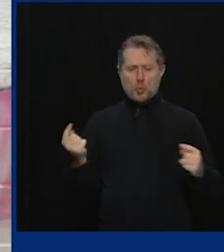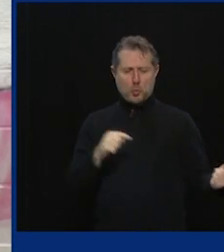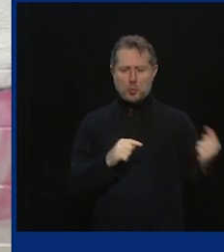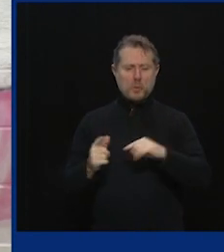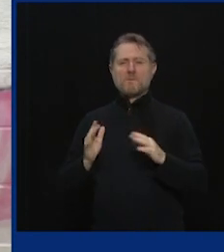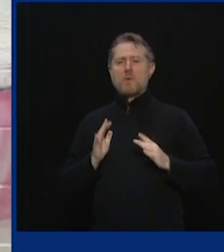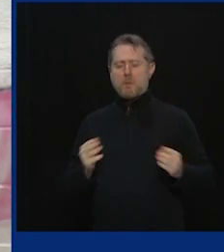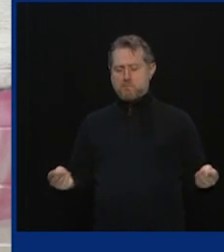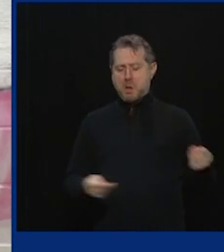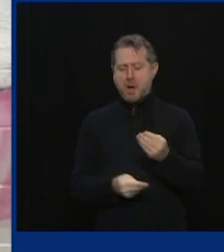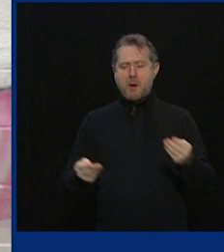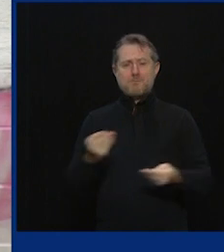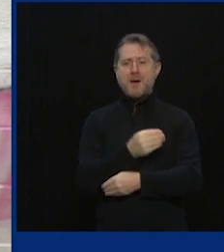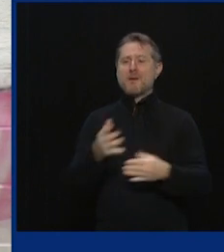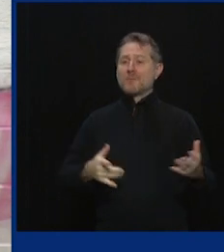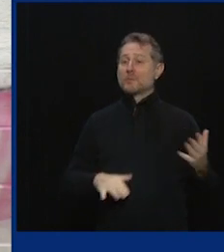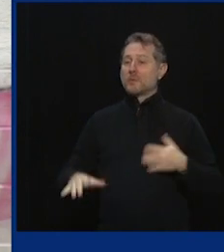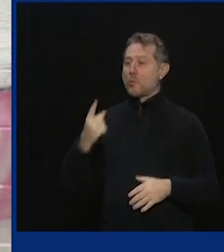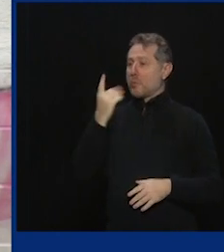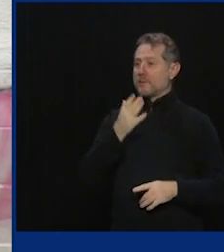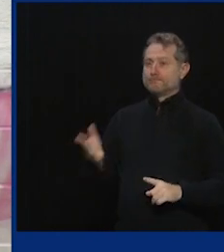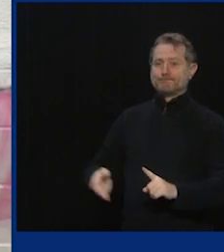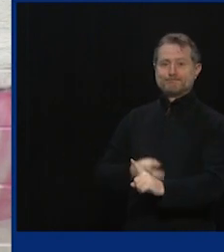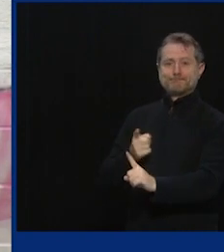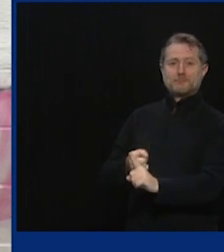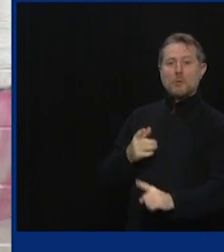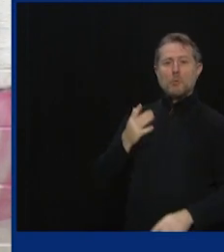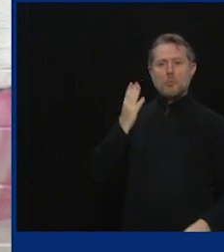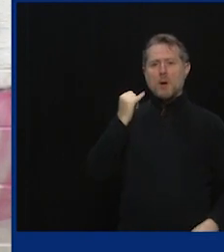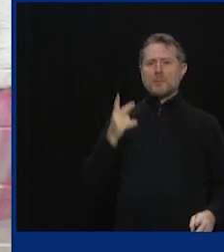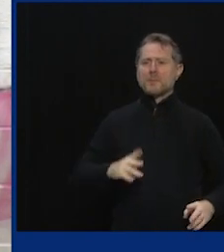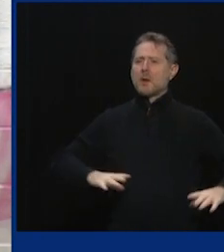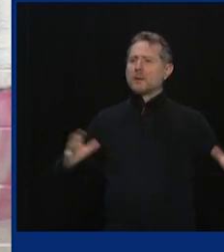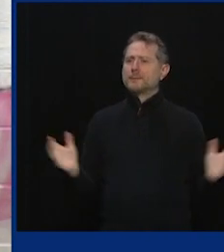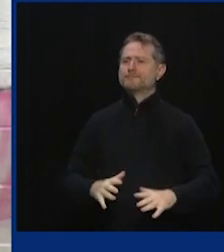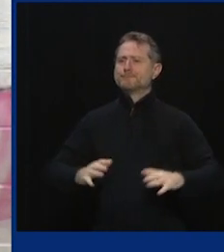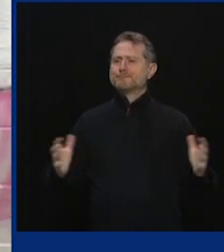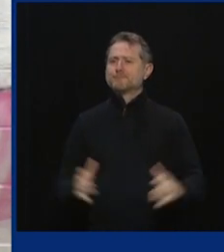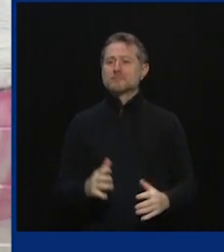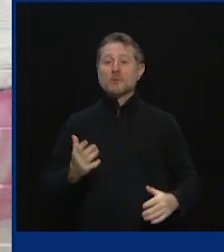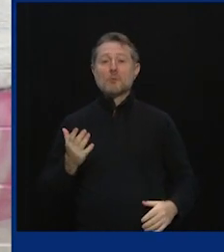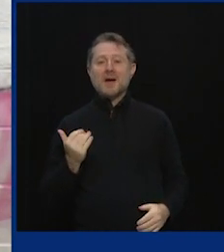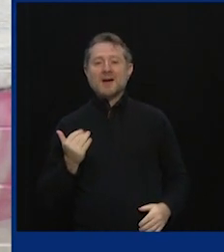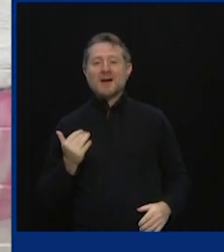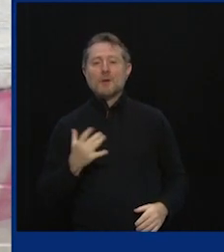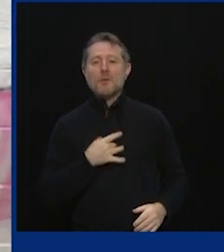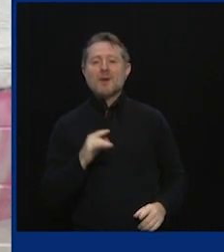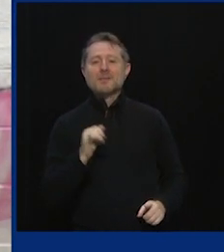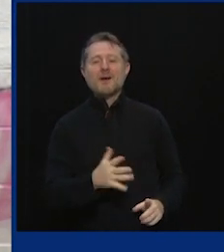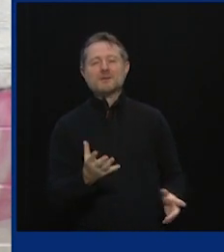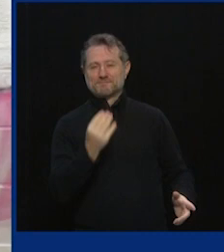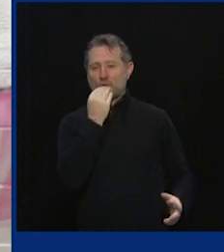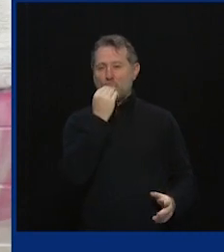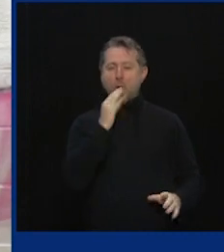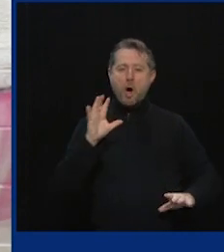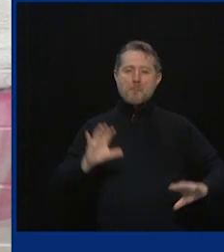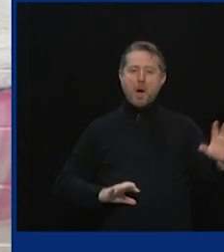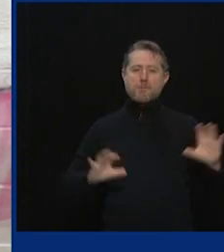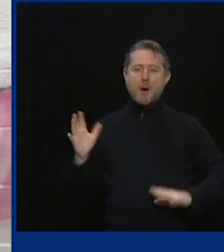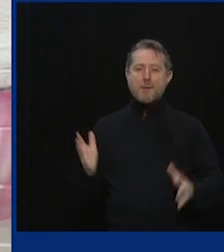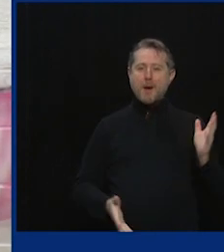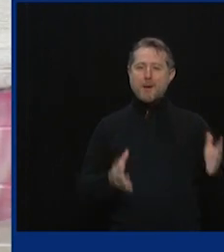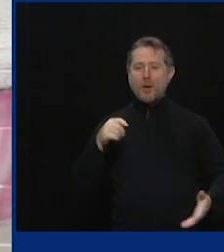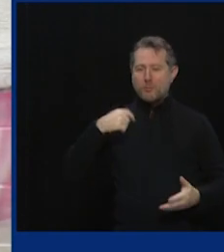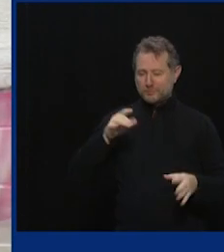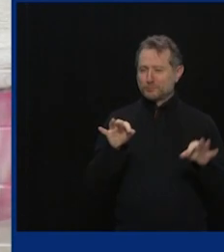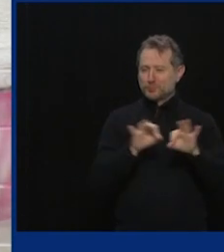know the one thing that brings people together, no matter what culture, what background you're from, is food, and restaurants are social